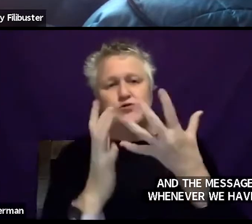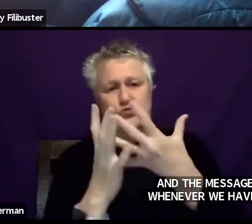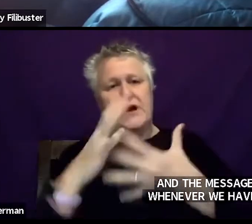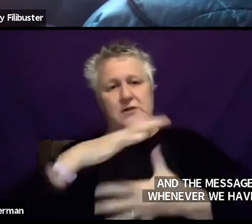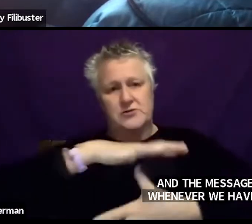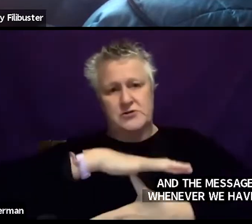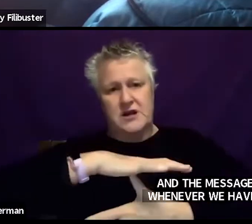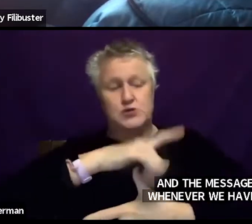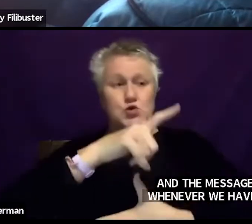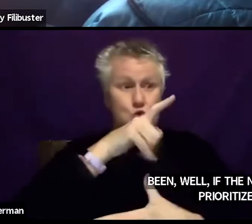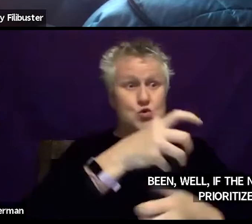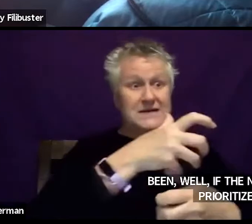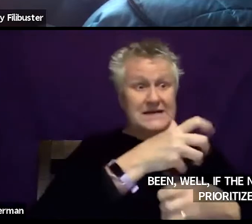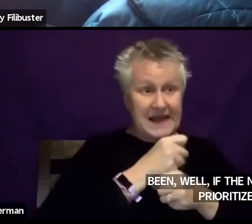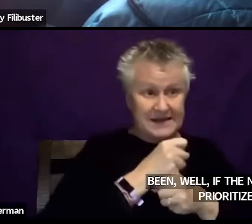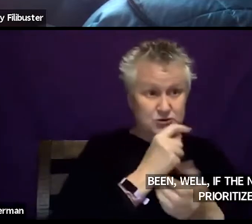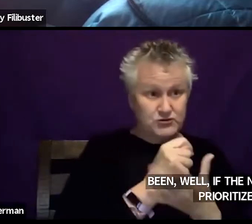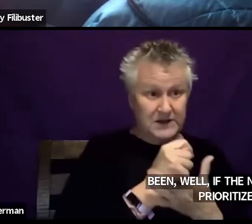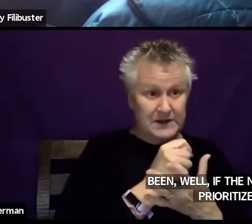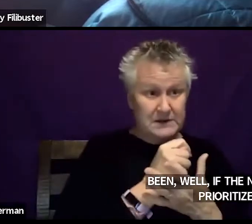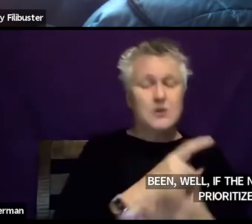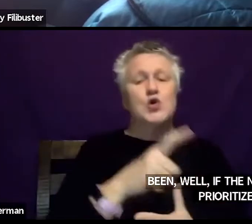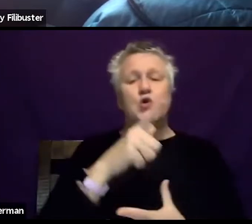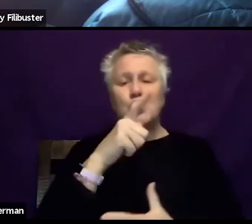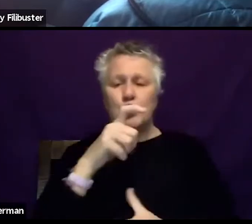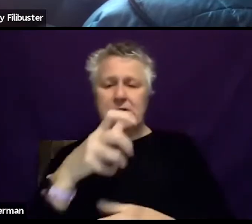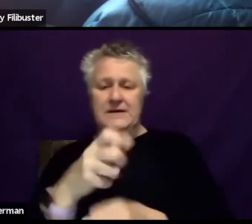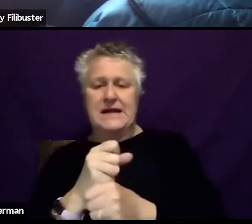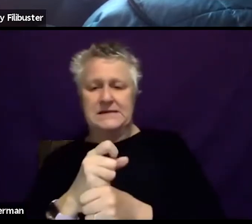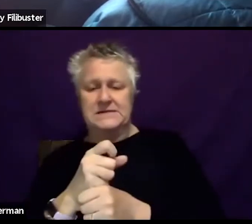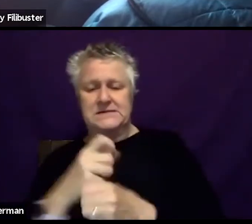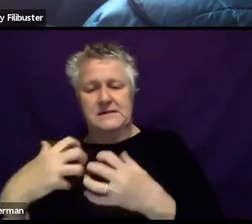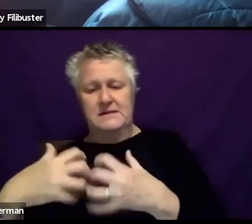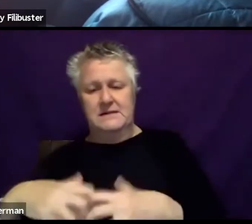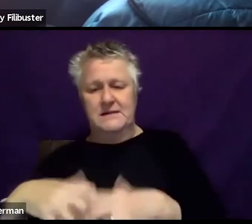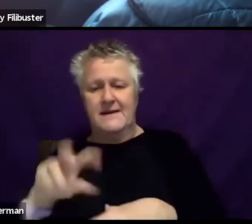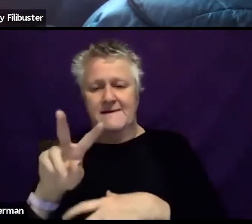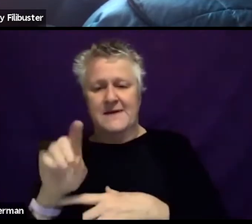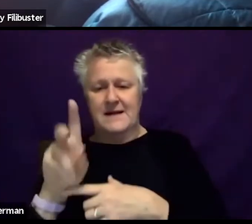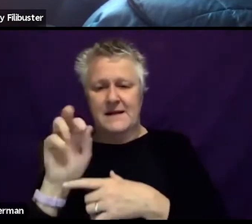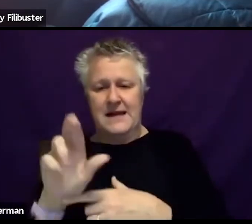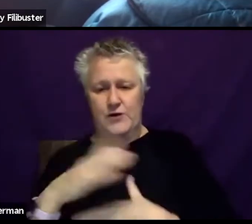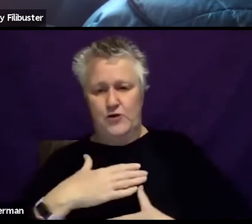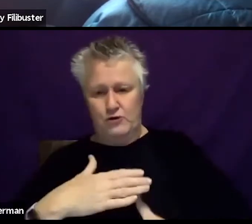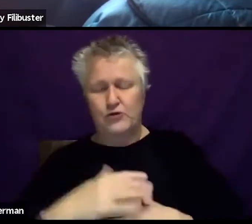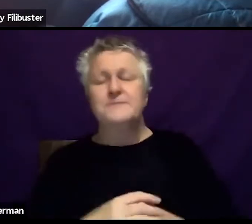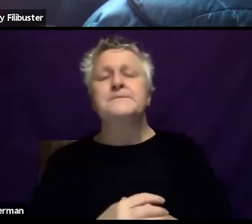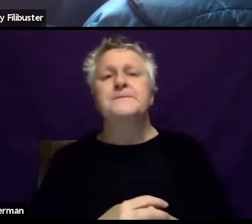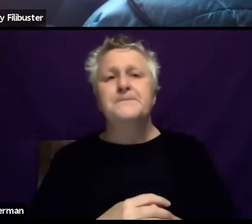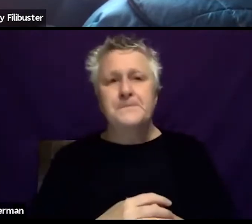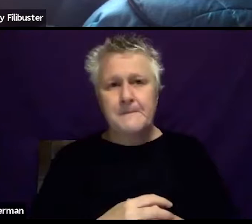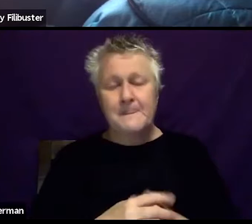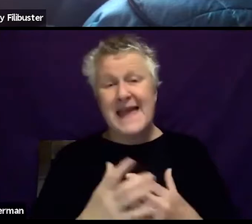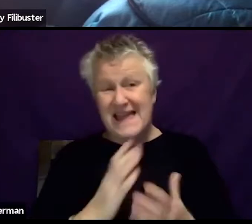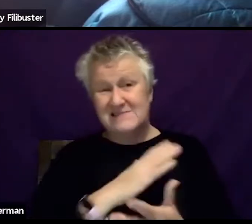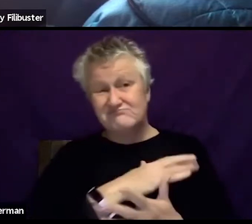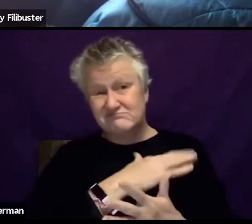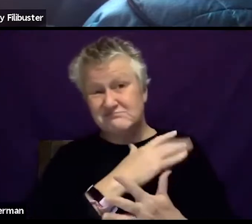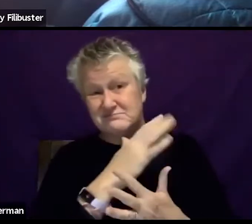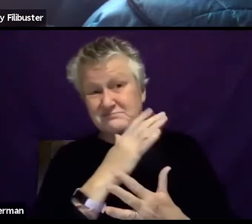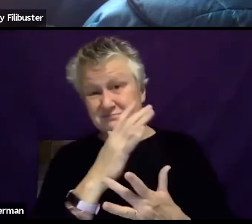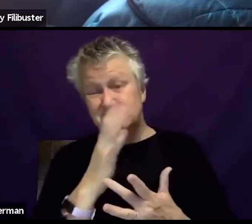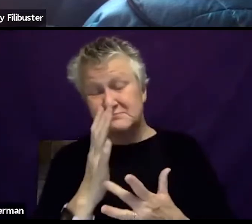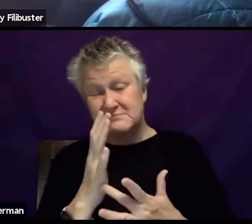And so that has been really frightening, because there have been points where, you know, we have